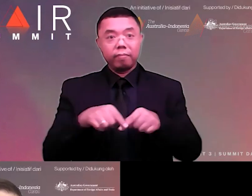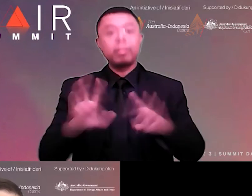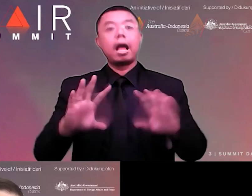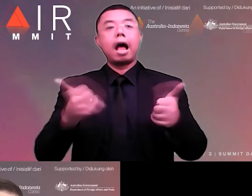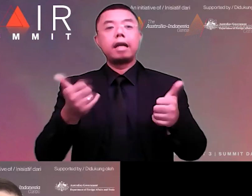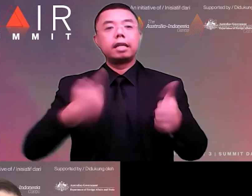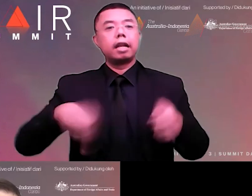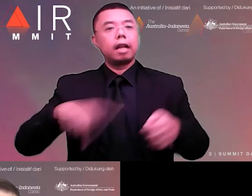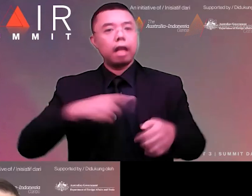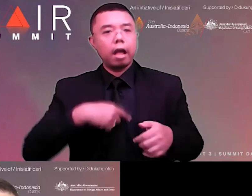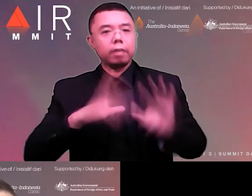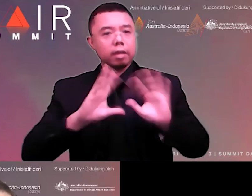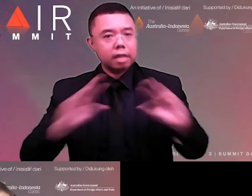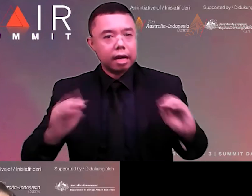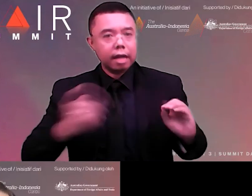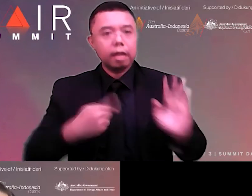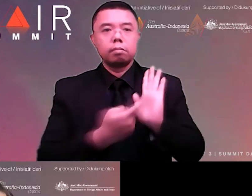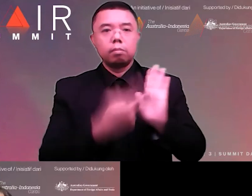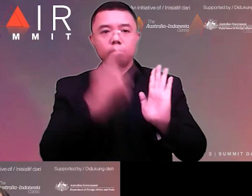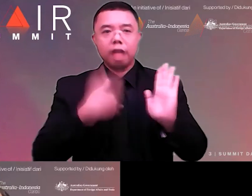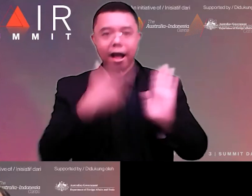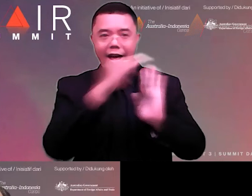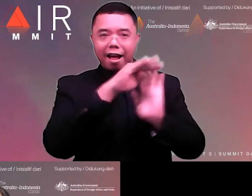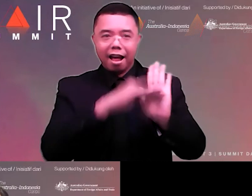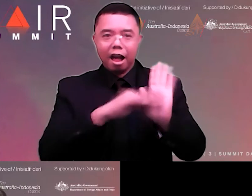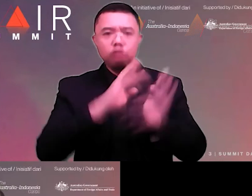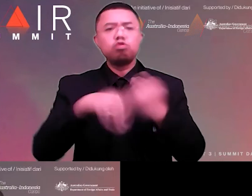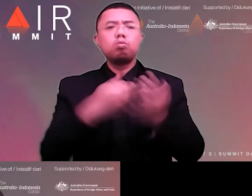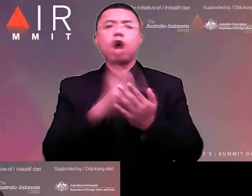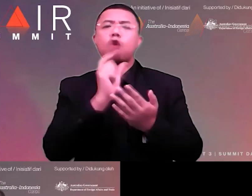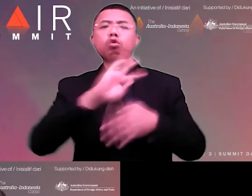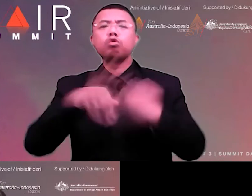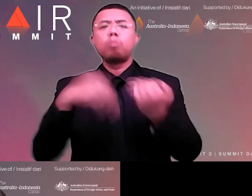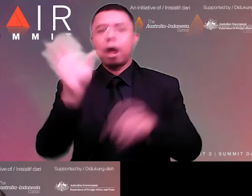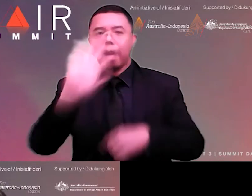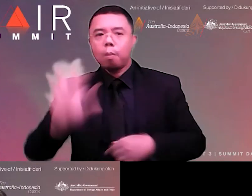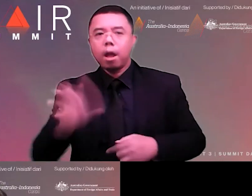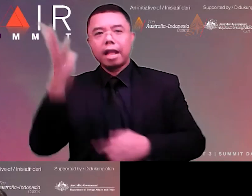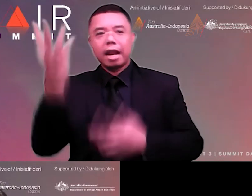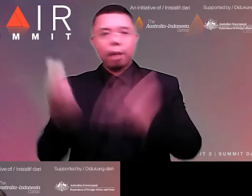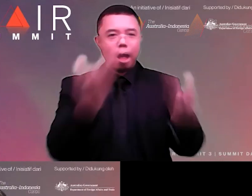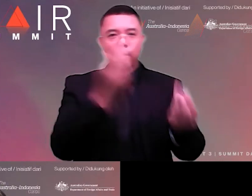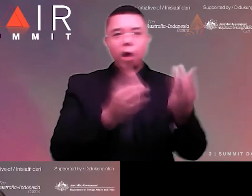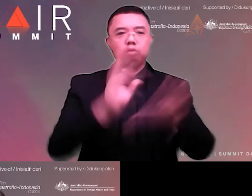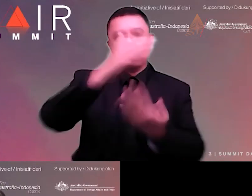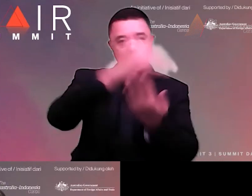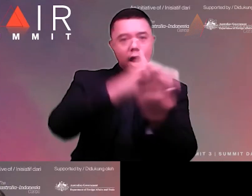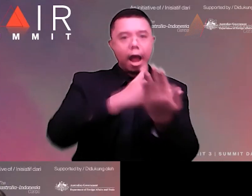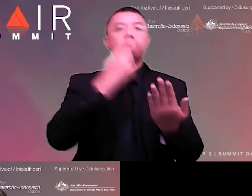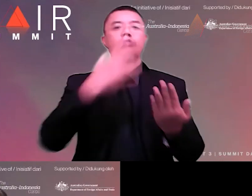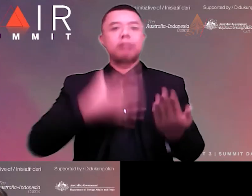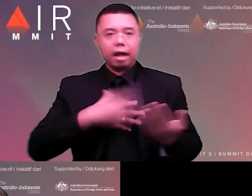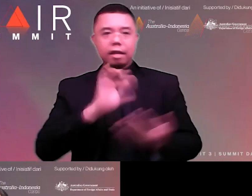for all of the districts, and then by district. And then each day we would meet with government in the evening